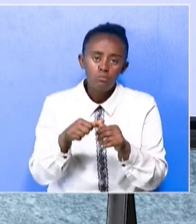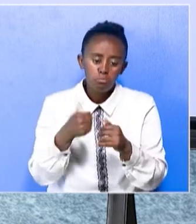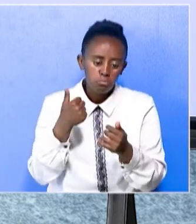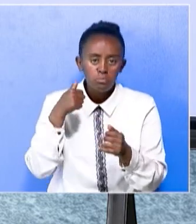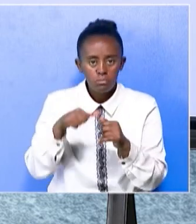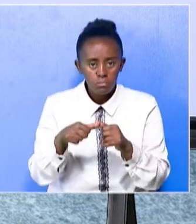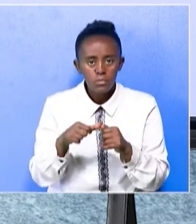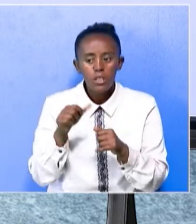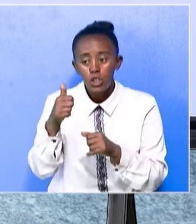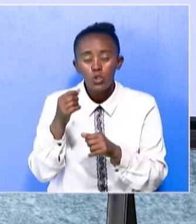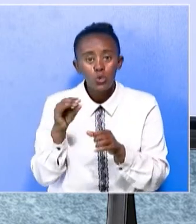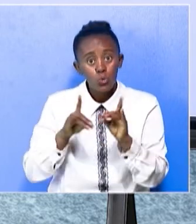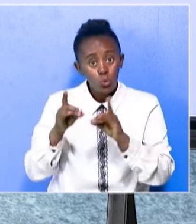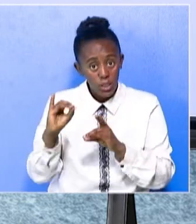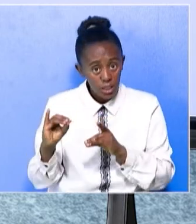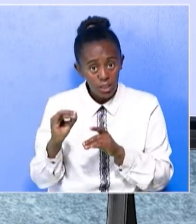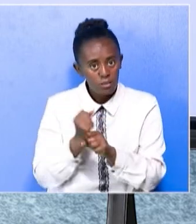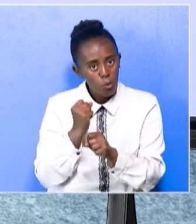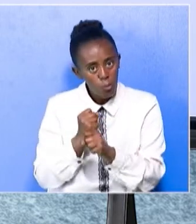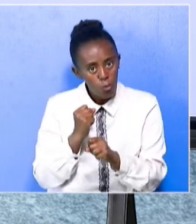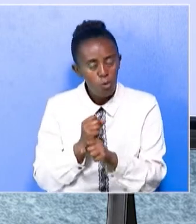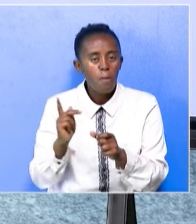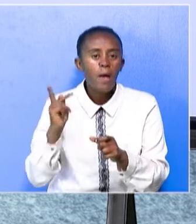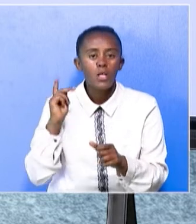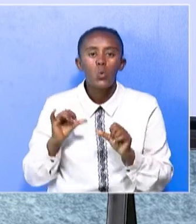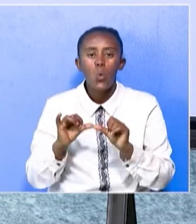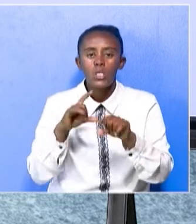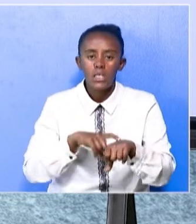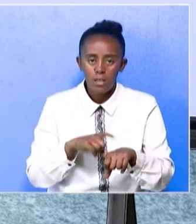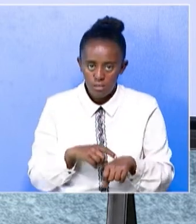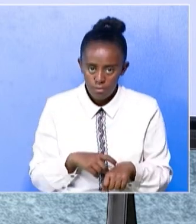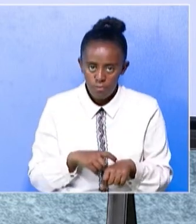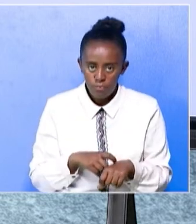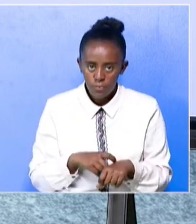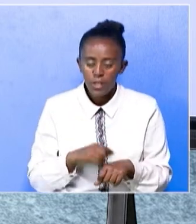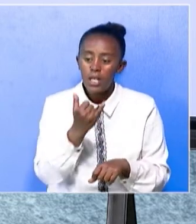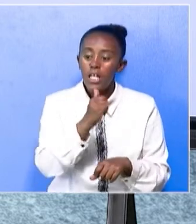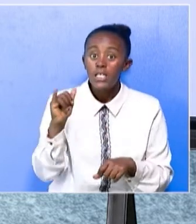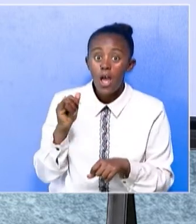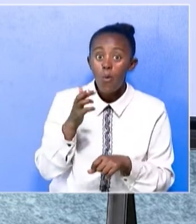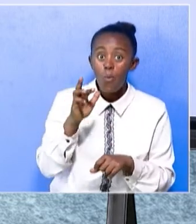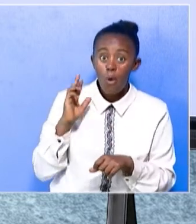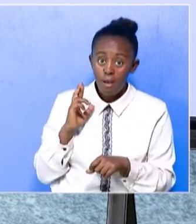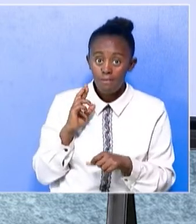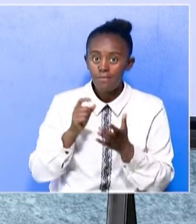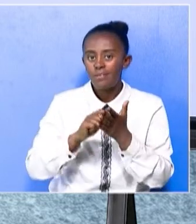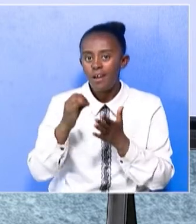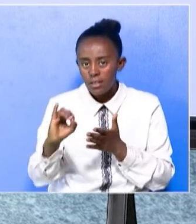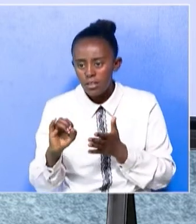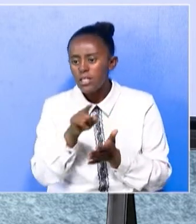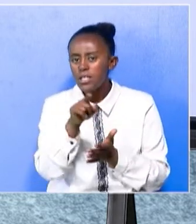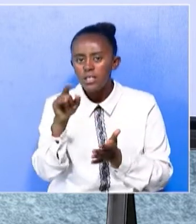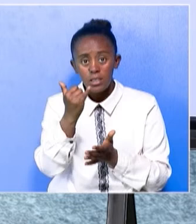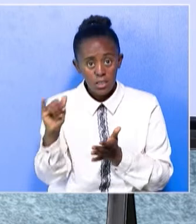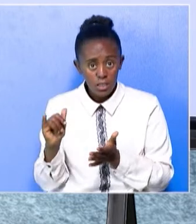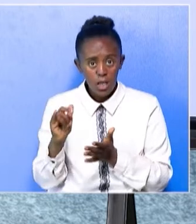He's doing his homework. He was doing his homework. Past continuous tense. Yeah. They were writing their homework. They were discussing about